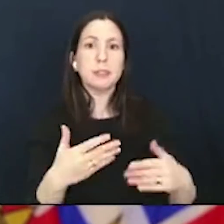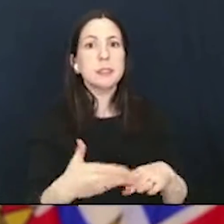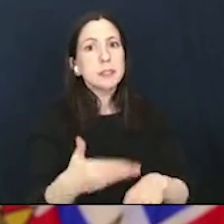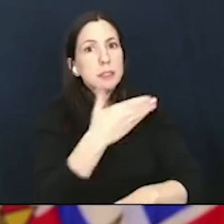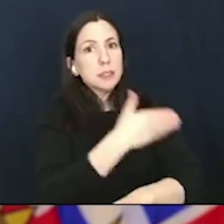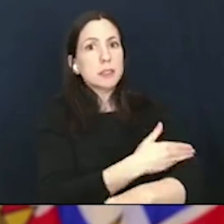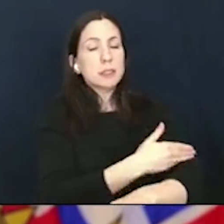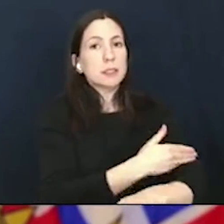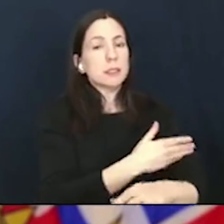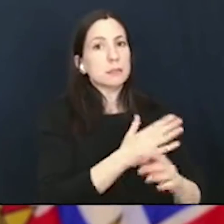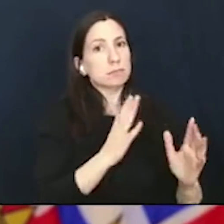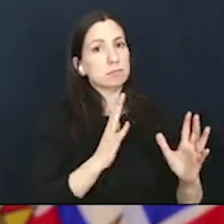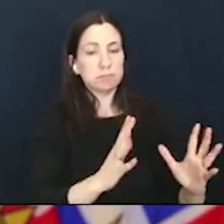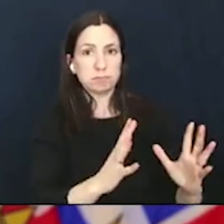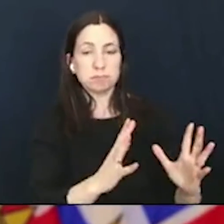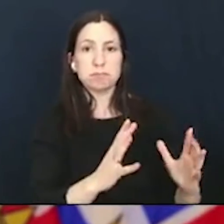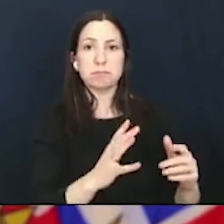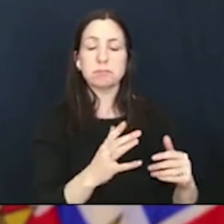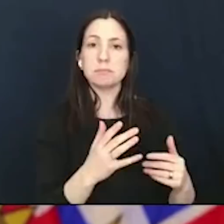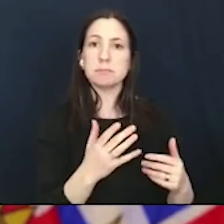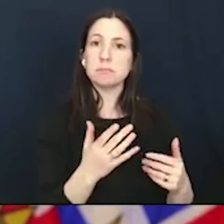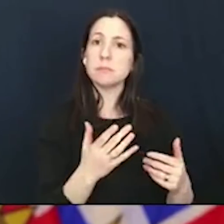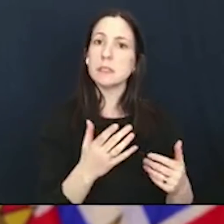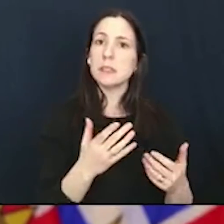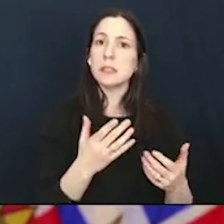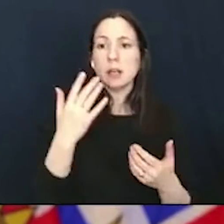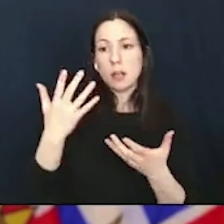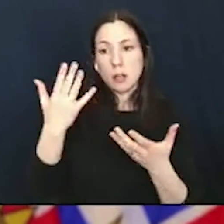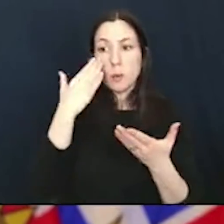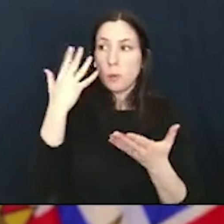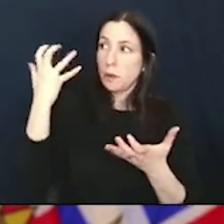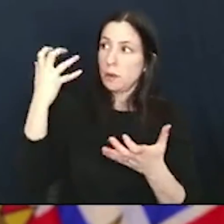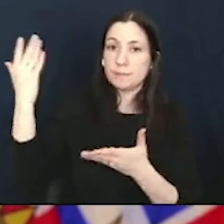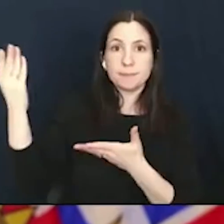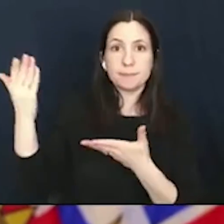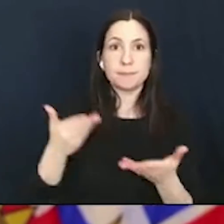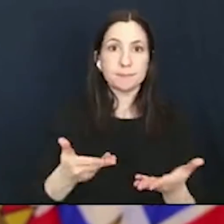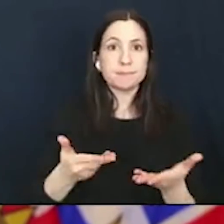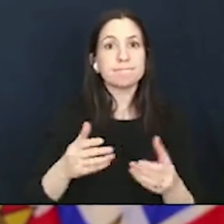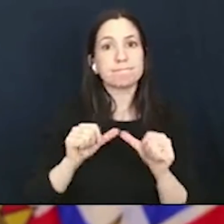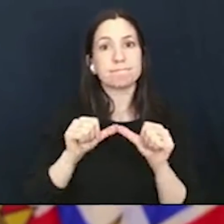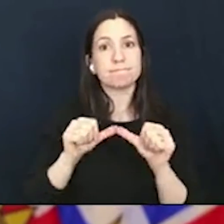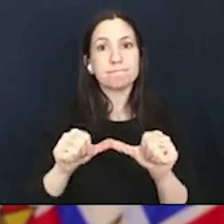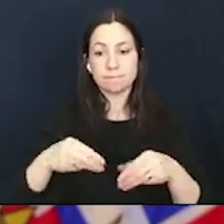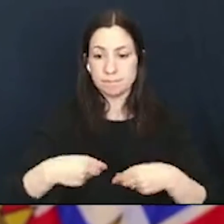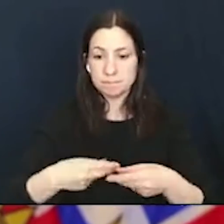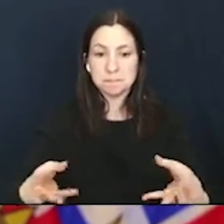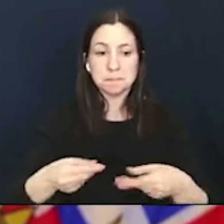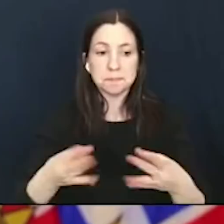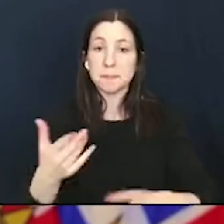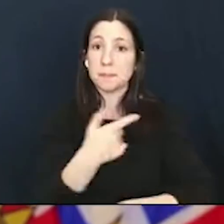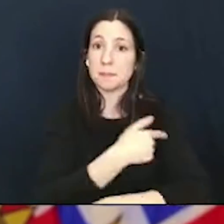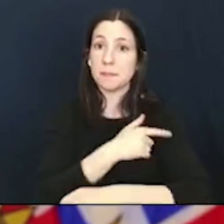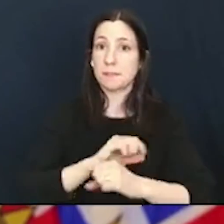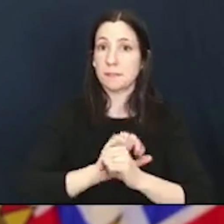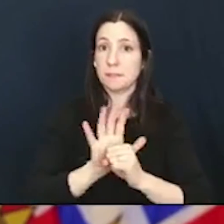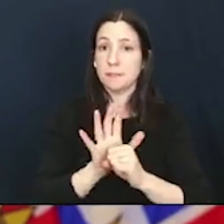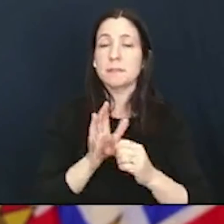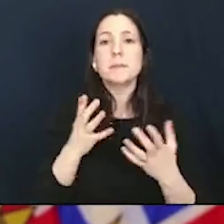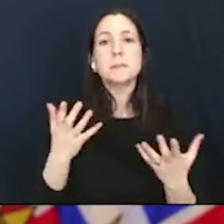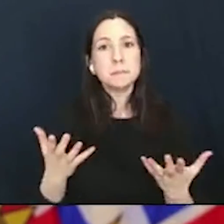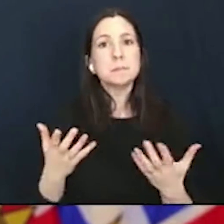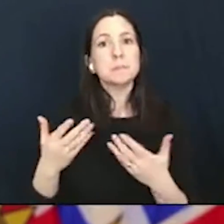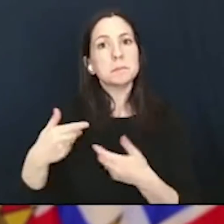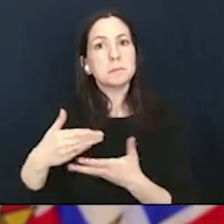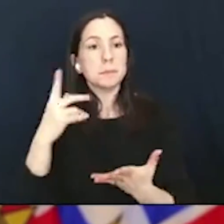now to be able to provide more vaccine to more people in our communities.